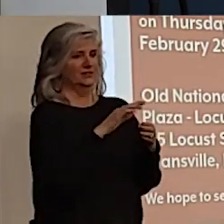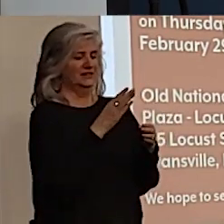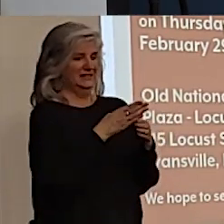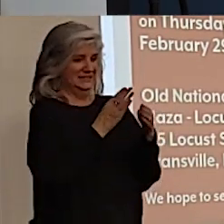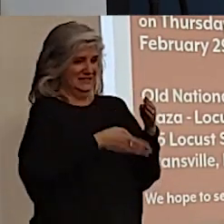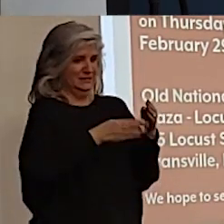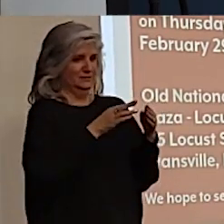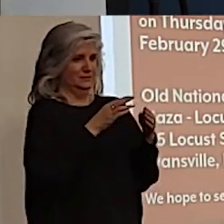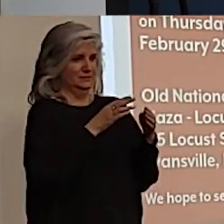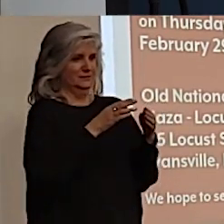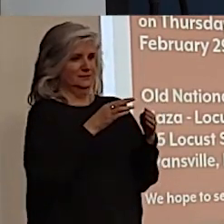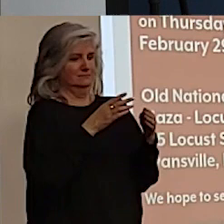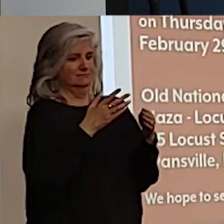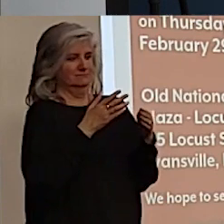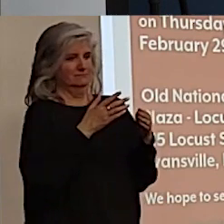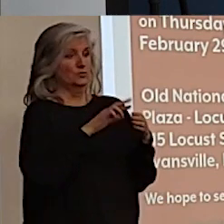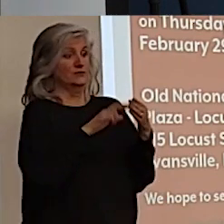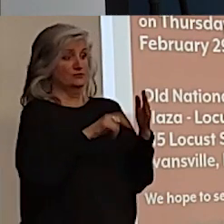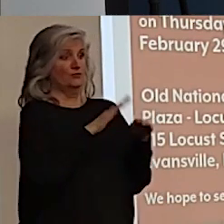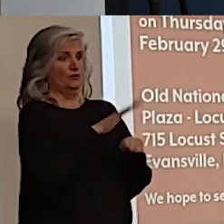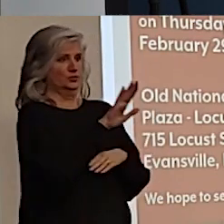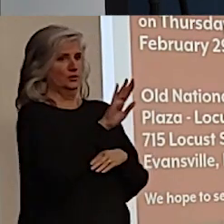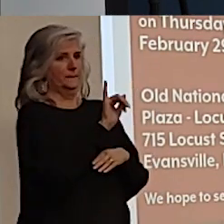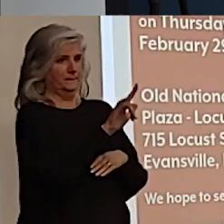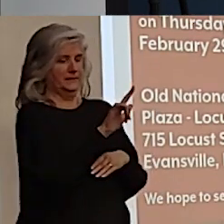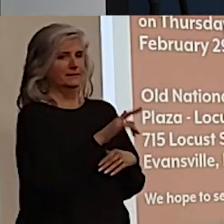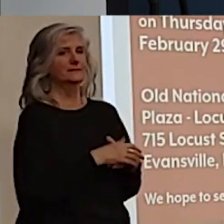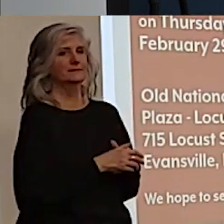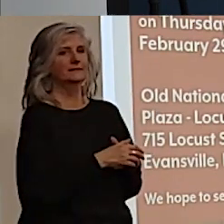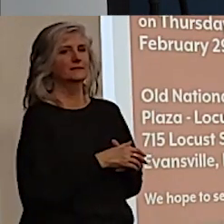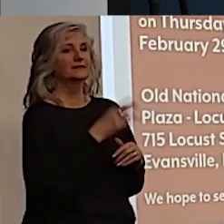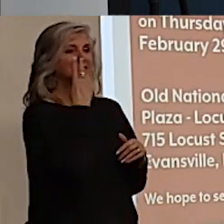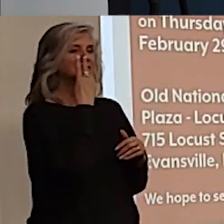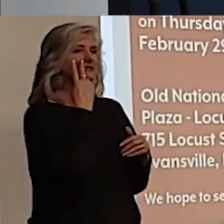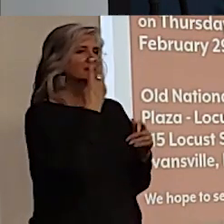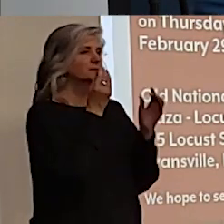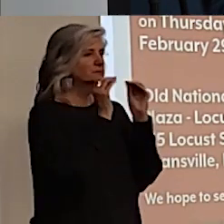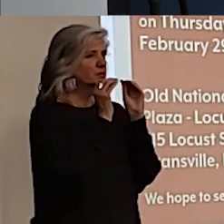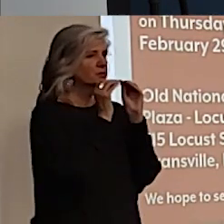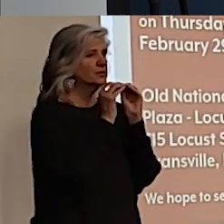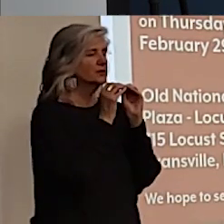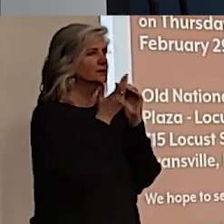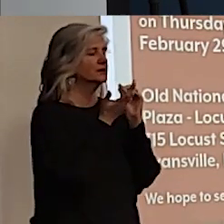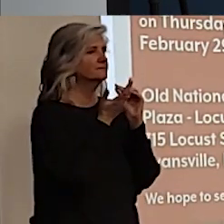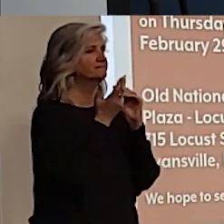will be on your bill. And we're seeing more and more,